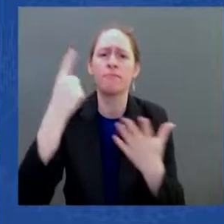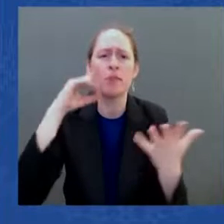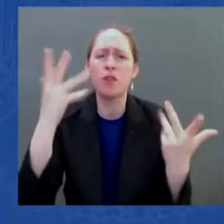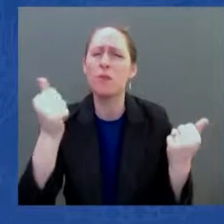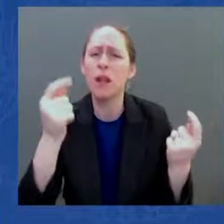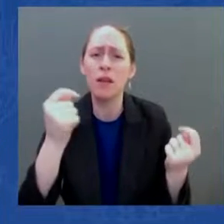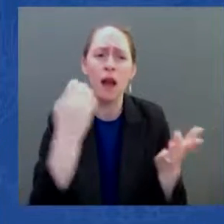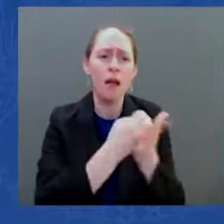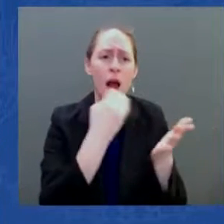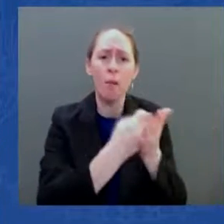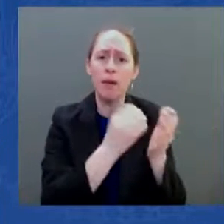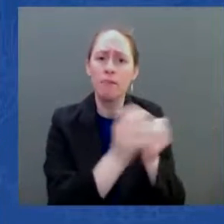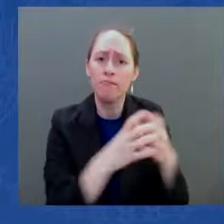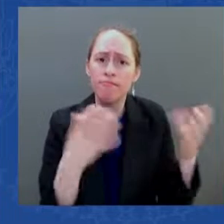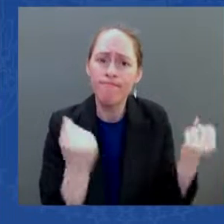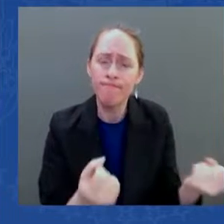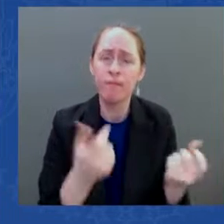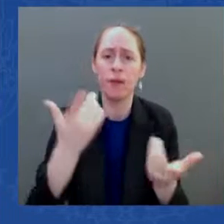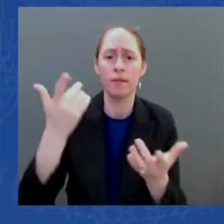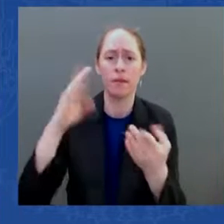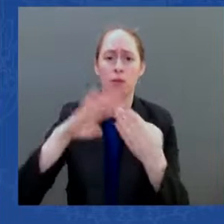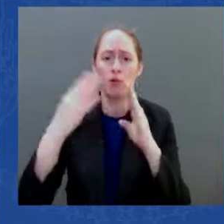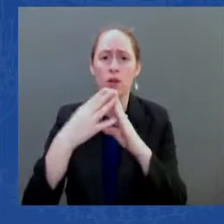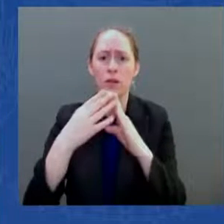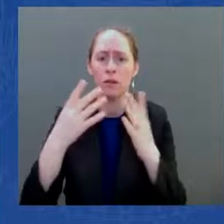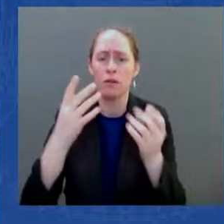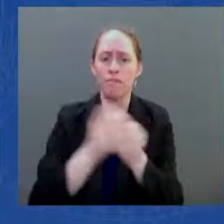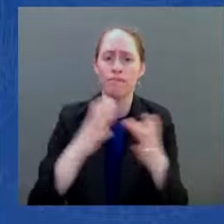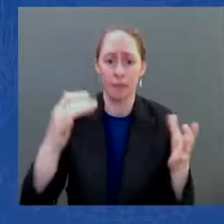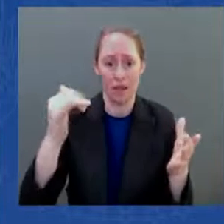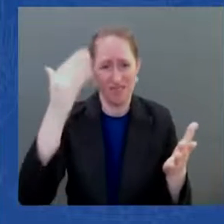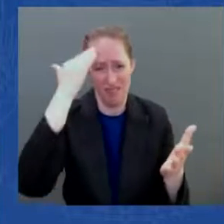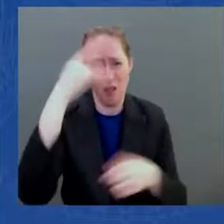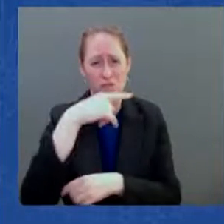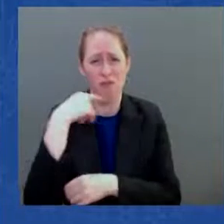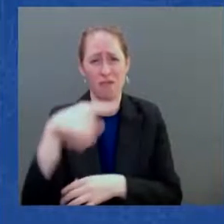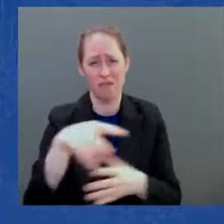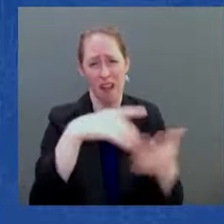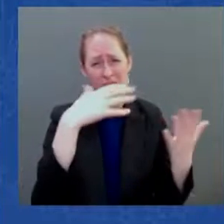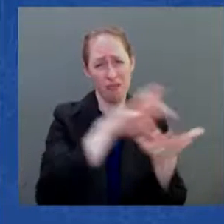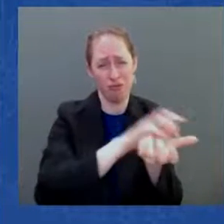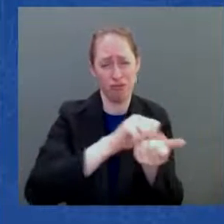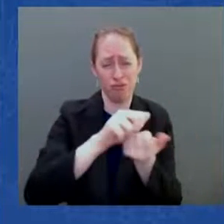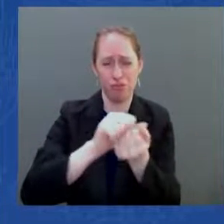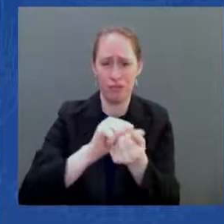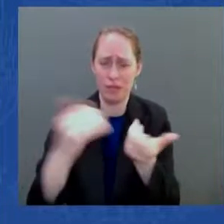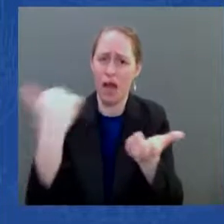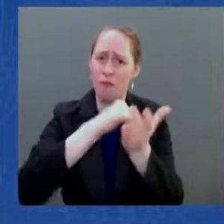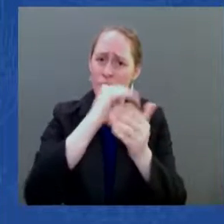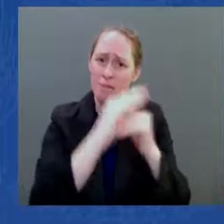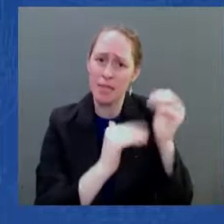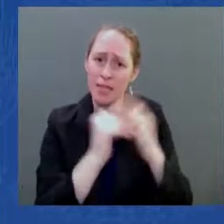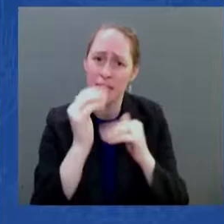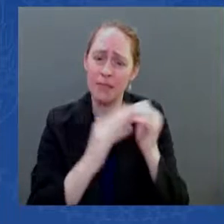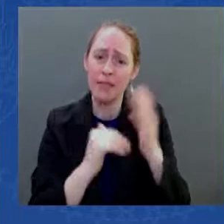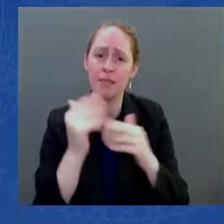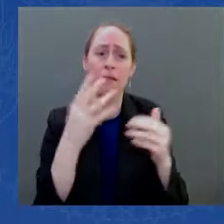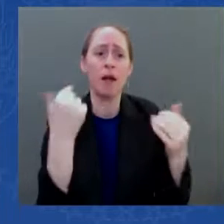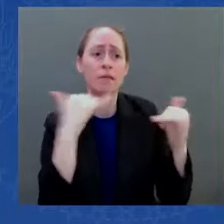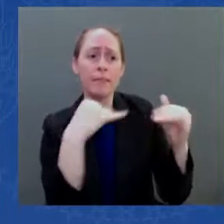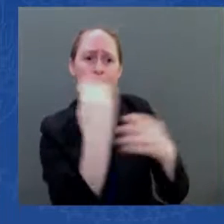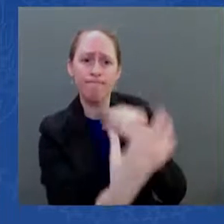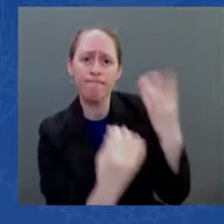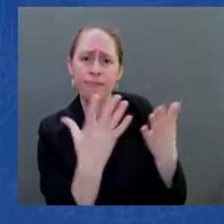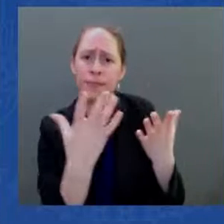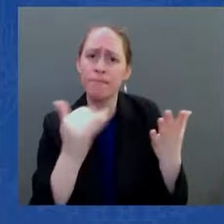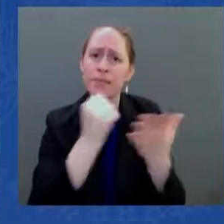pay the brave workers that continue to provide essential services to the people of Ukraine. You know, these past weeks have seen a